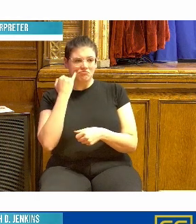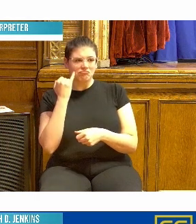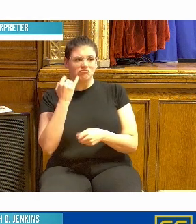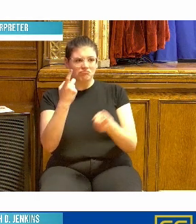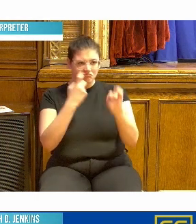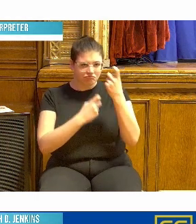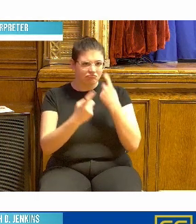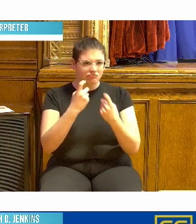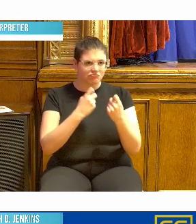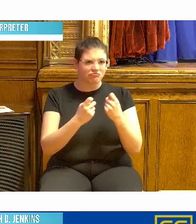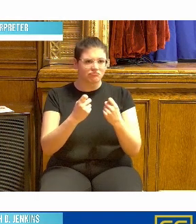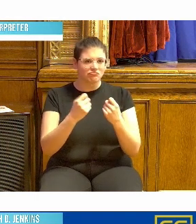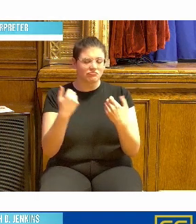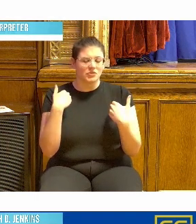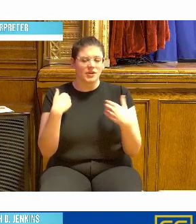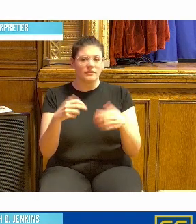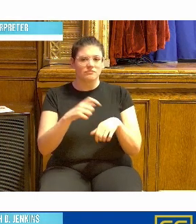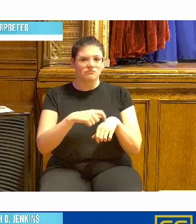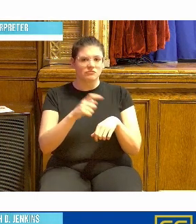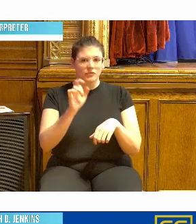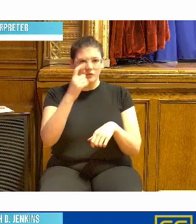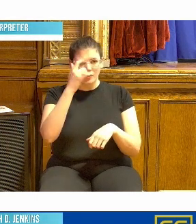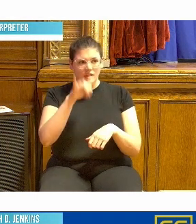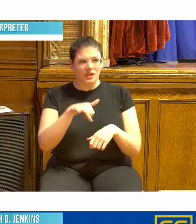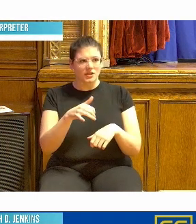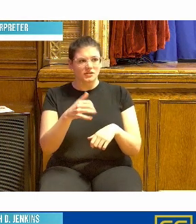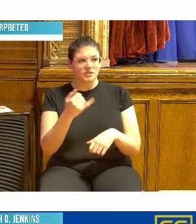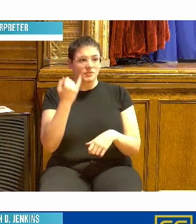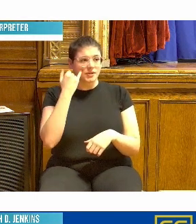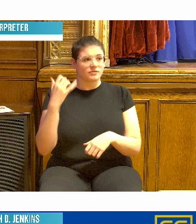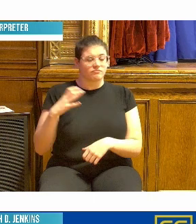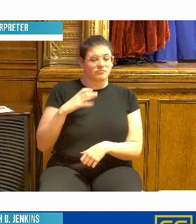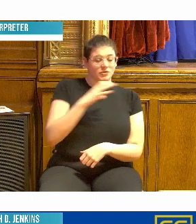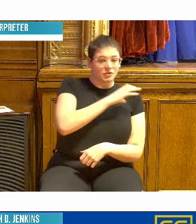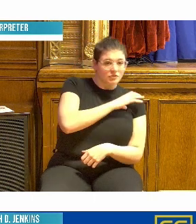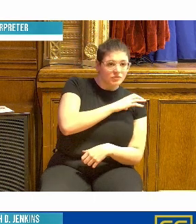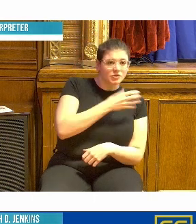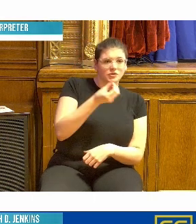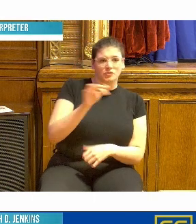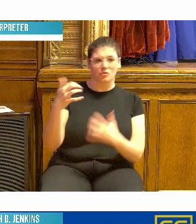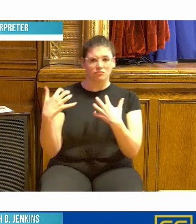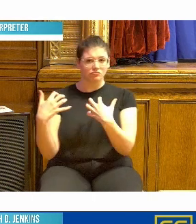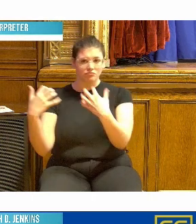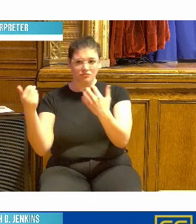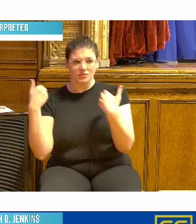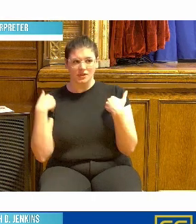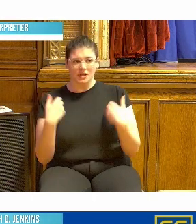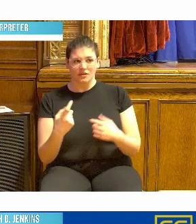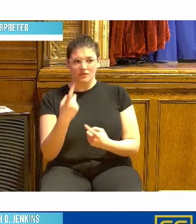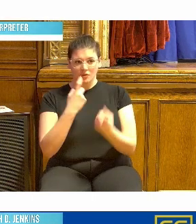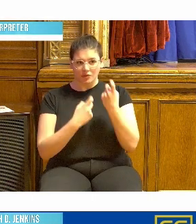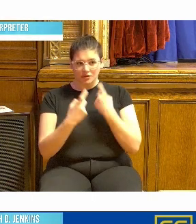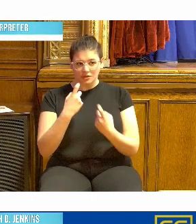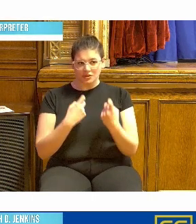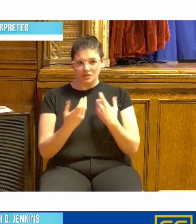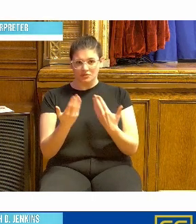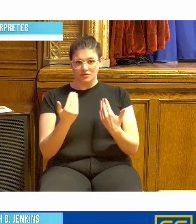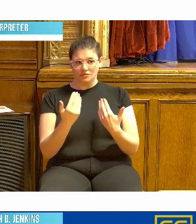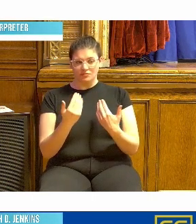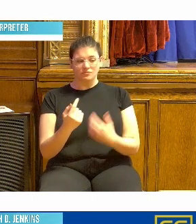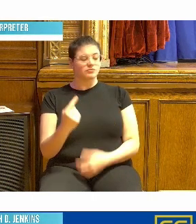there are questions by the commissioners or anyone from the audience before we prepare for our next presentation. I